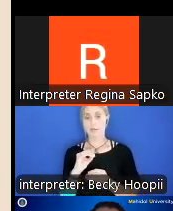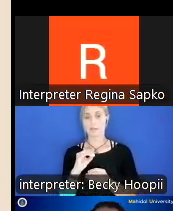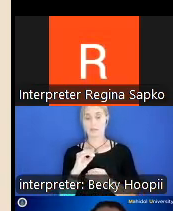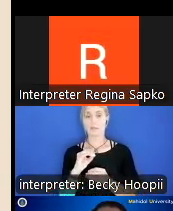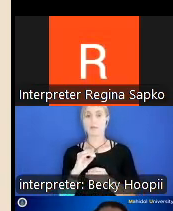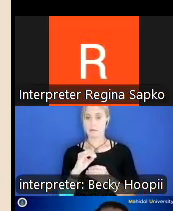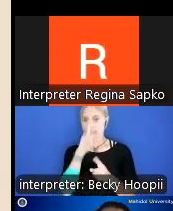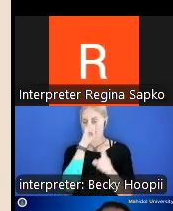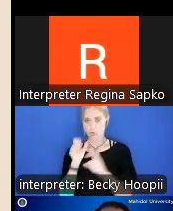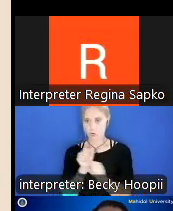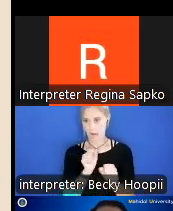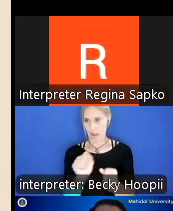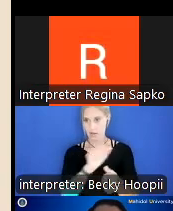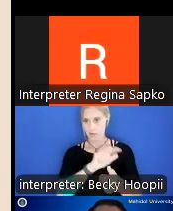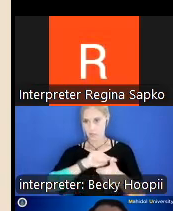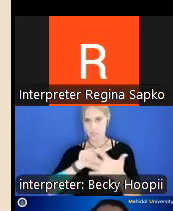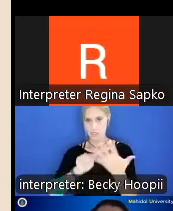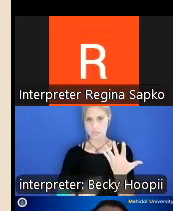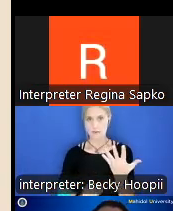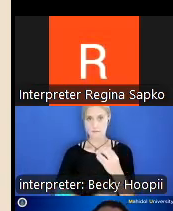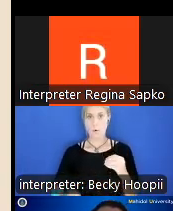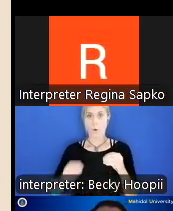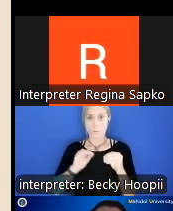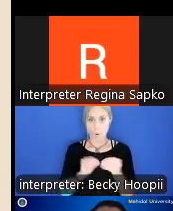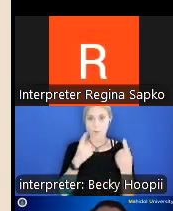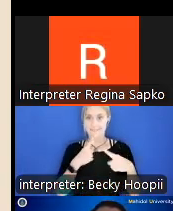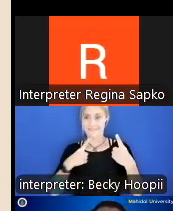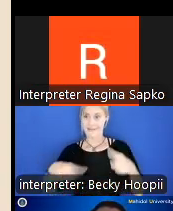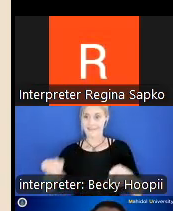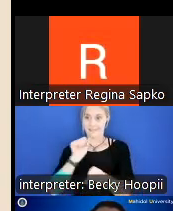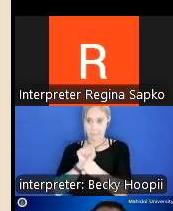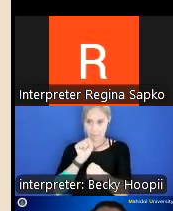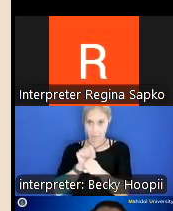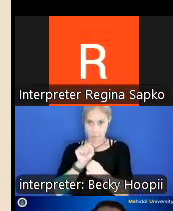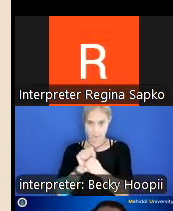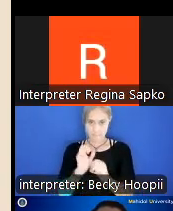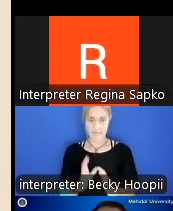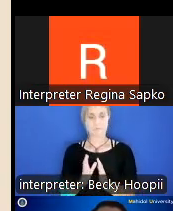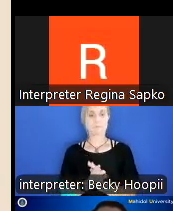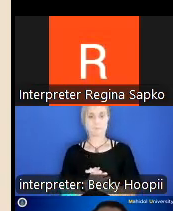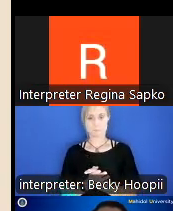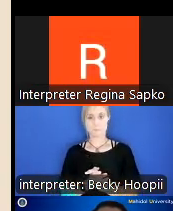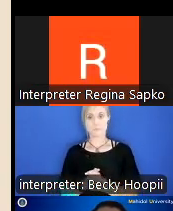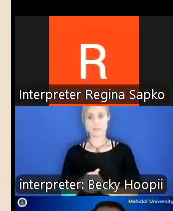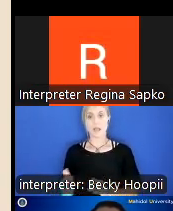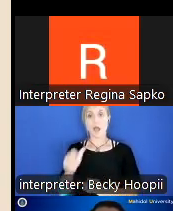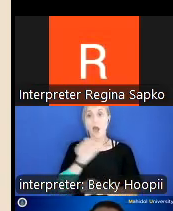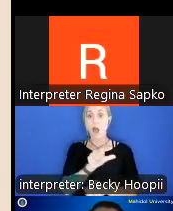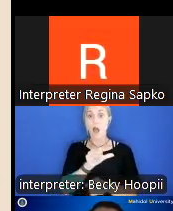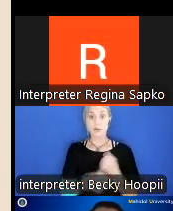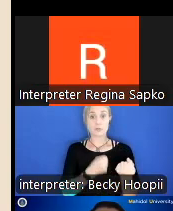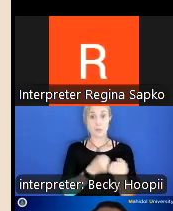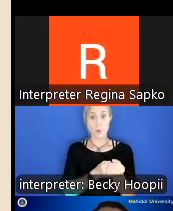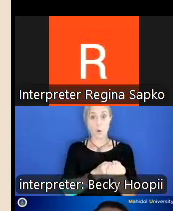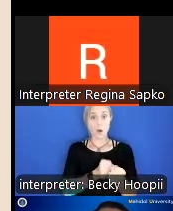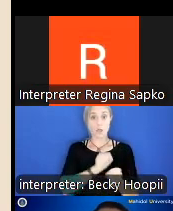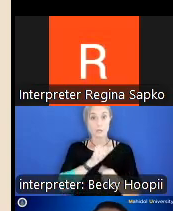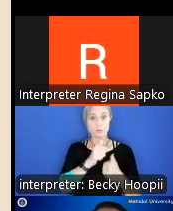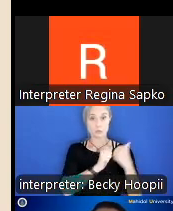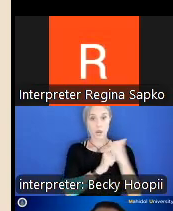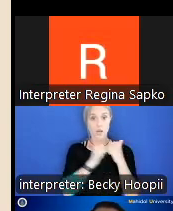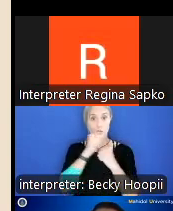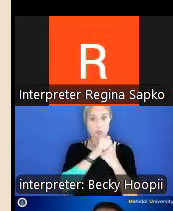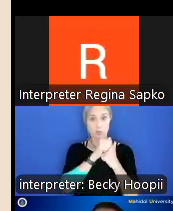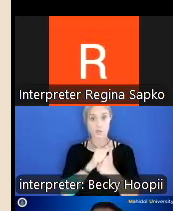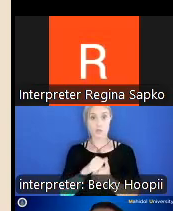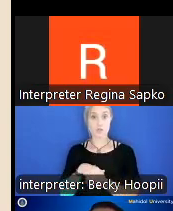strategy for more effective employment. Yes, other support structure, NGO, community organization, and